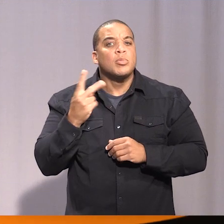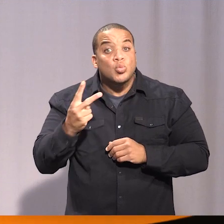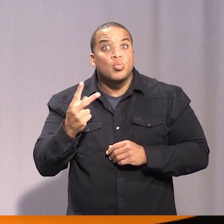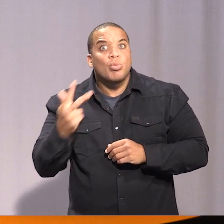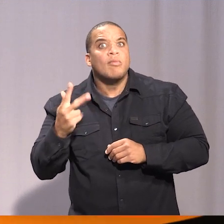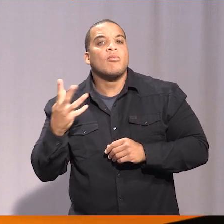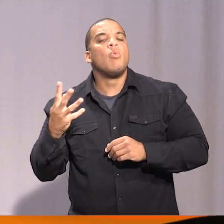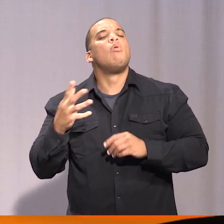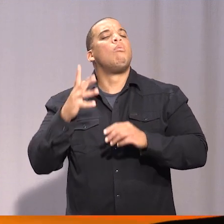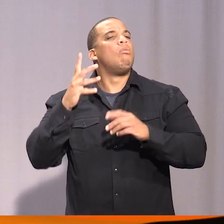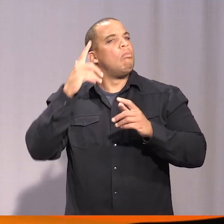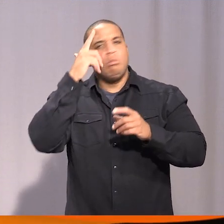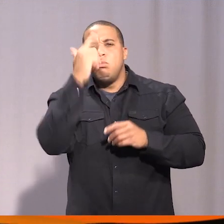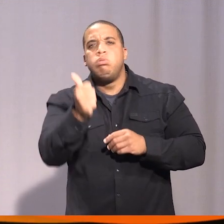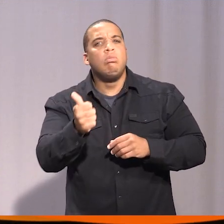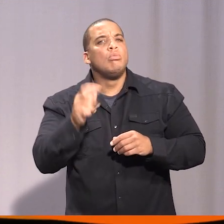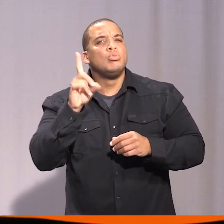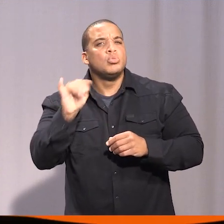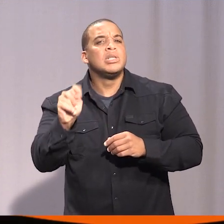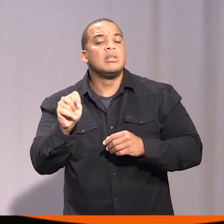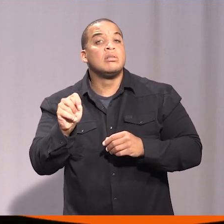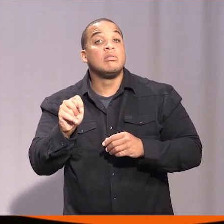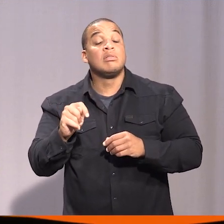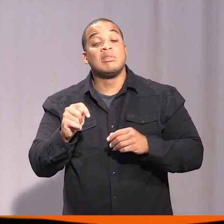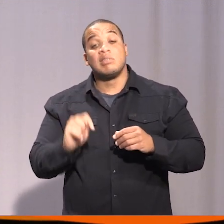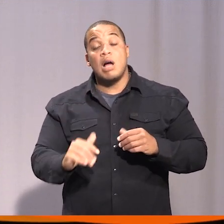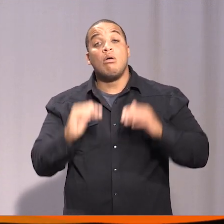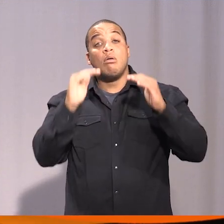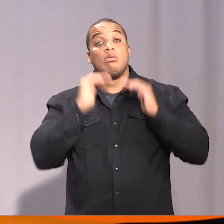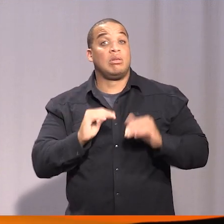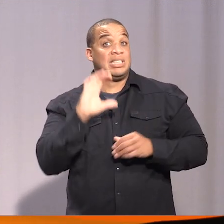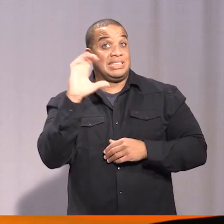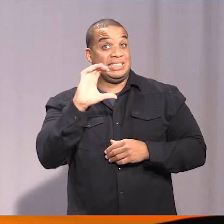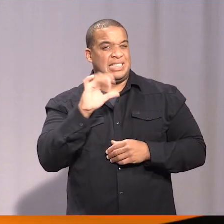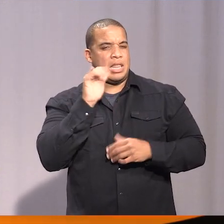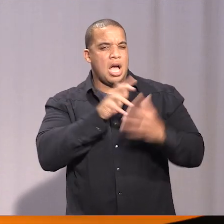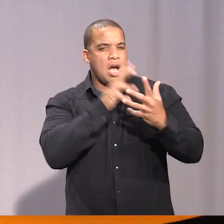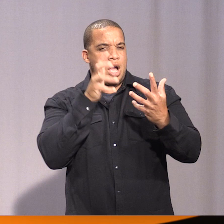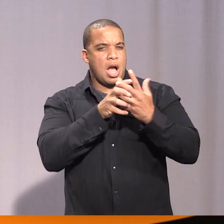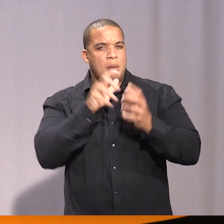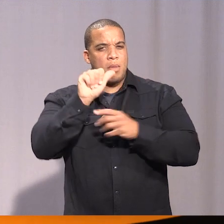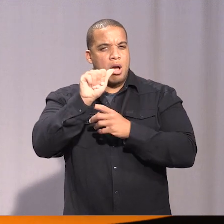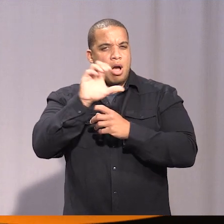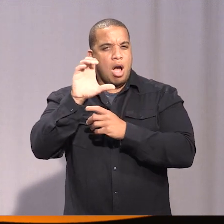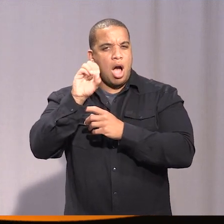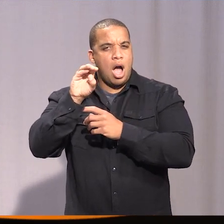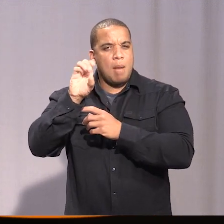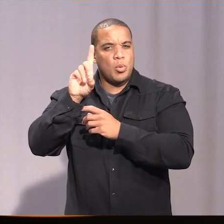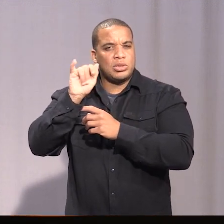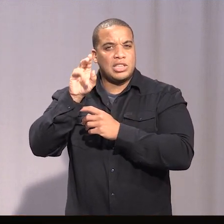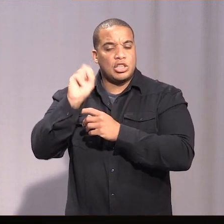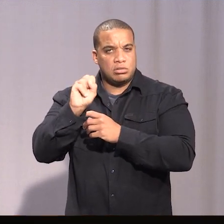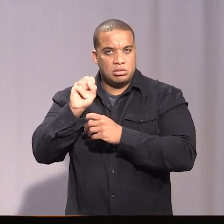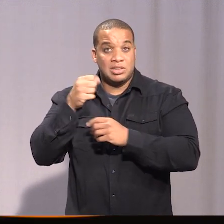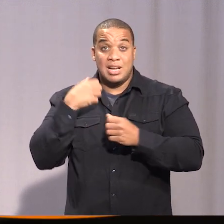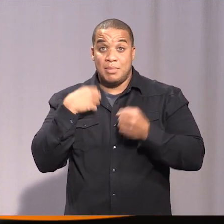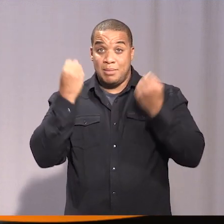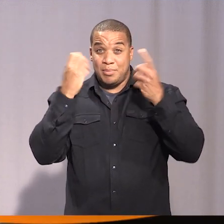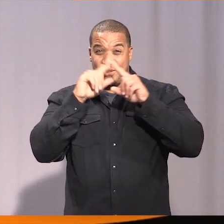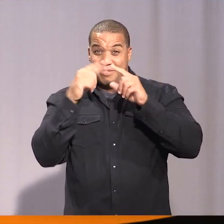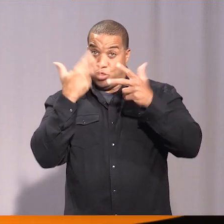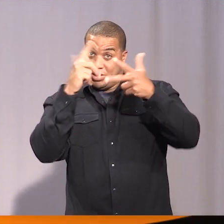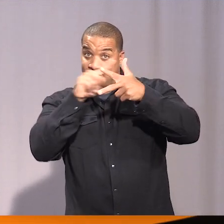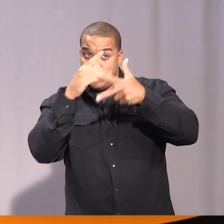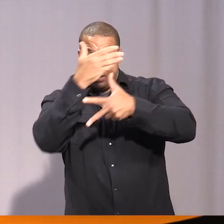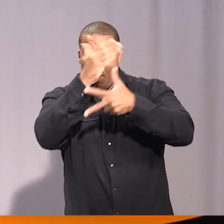the case, please do so. All right, for Part C are the accommodations. The accommodations are separated by 3 parts.